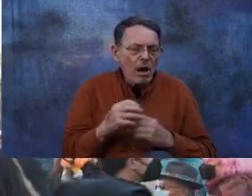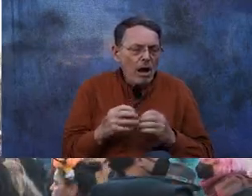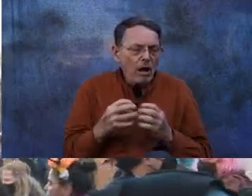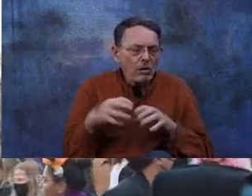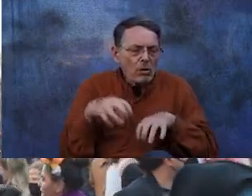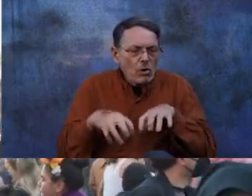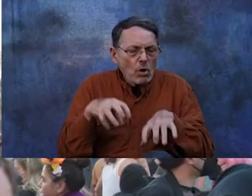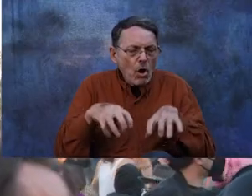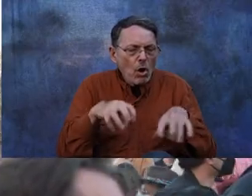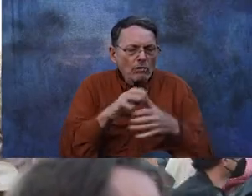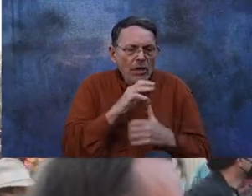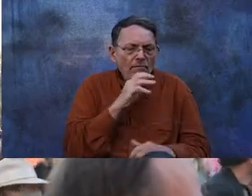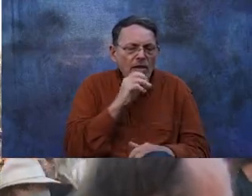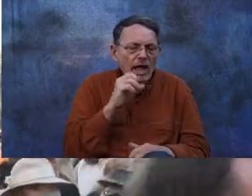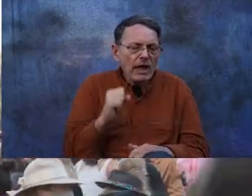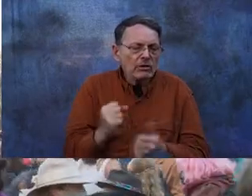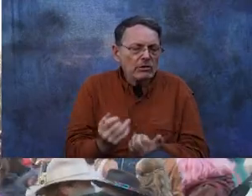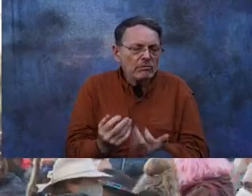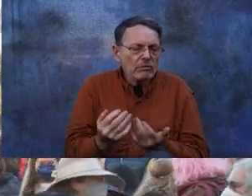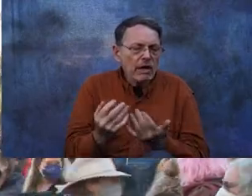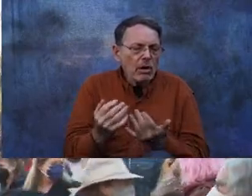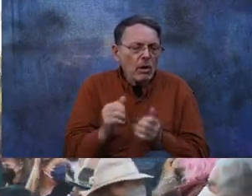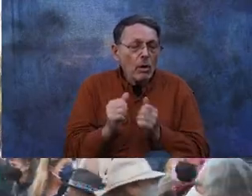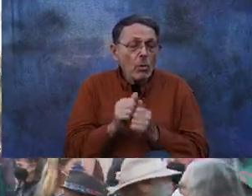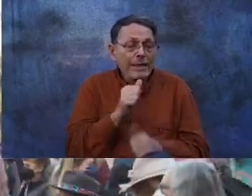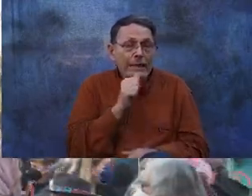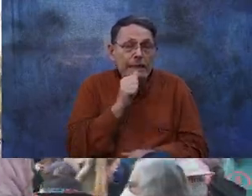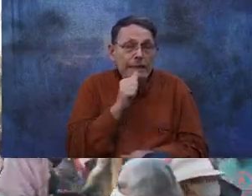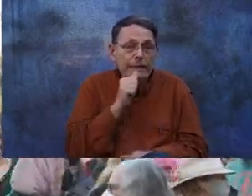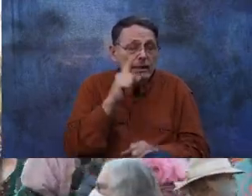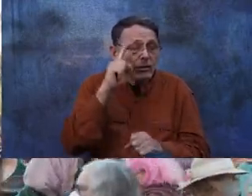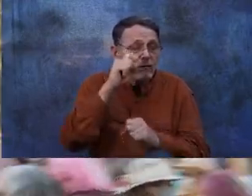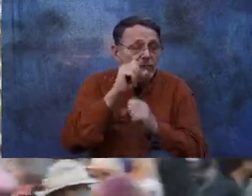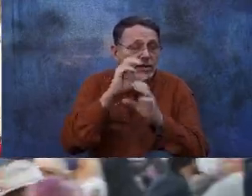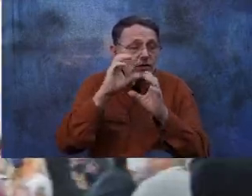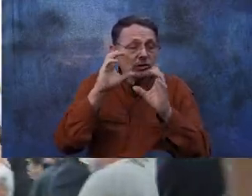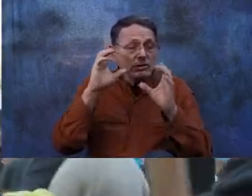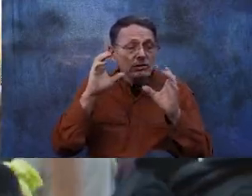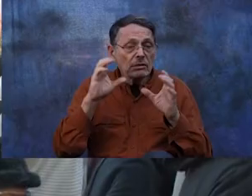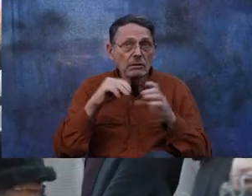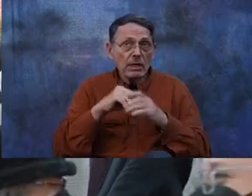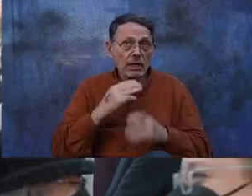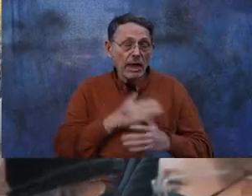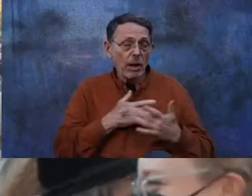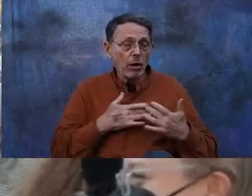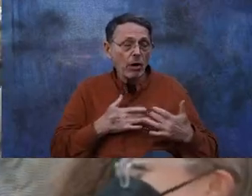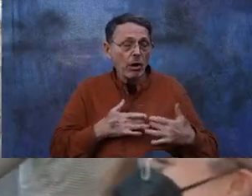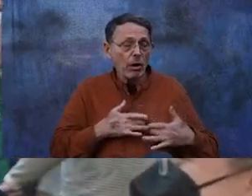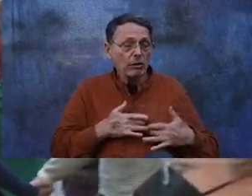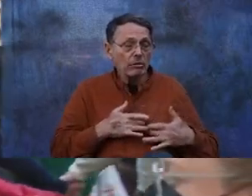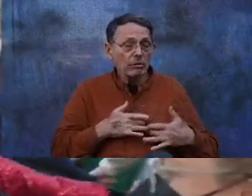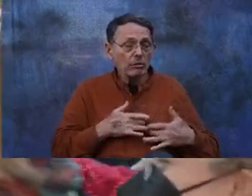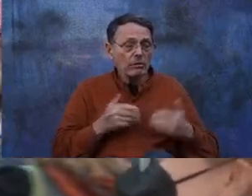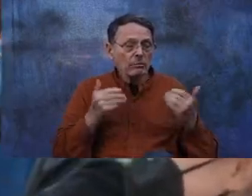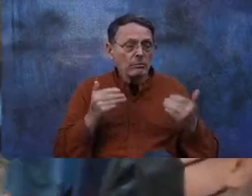an ancient heart, with the secret visions in our